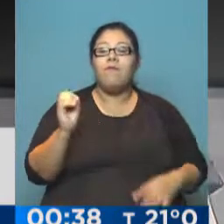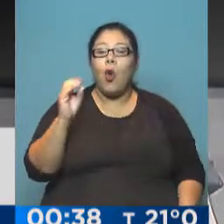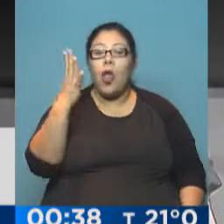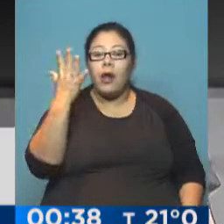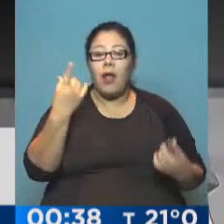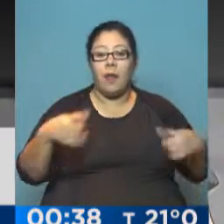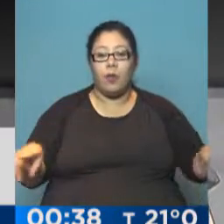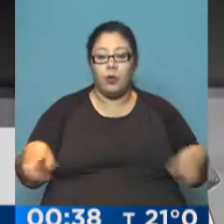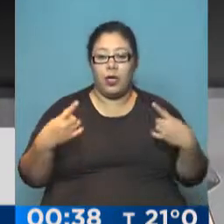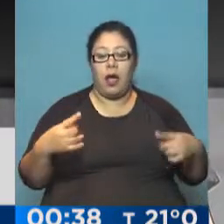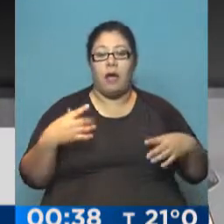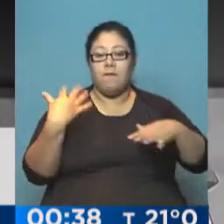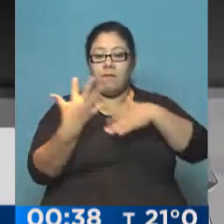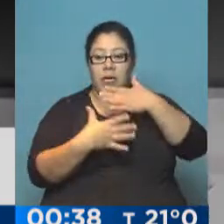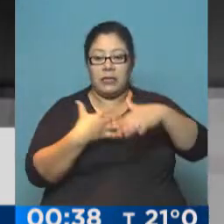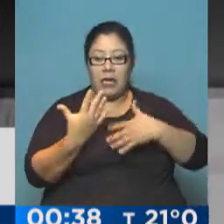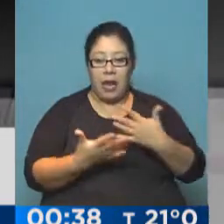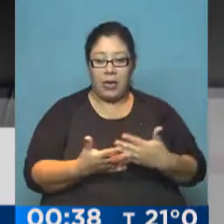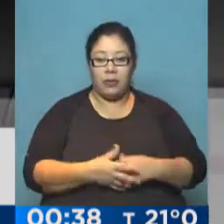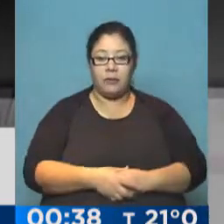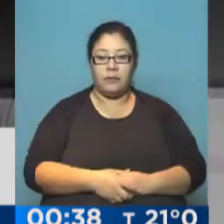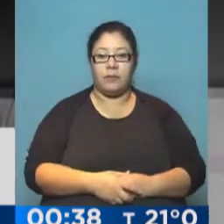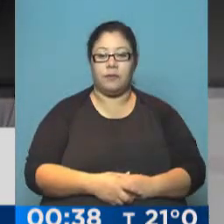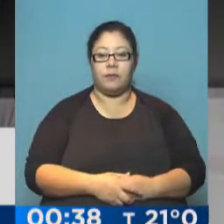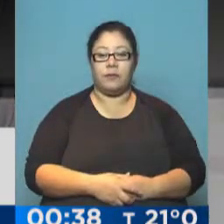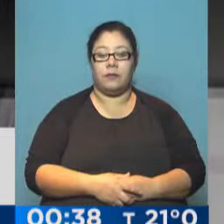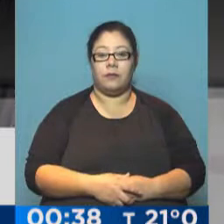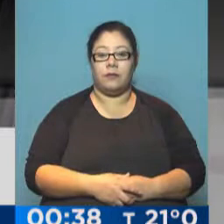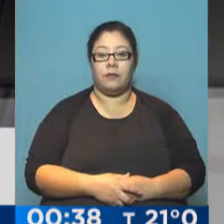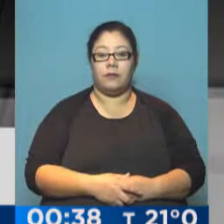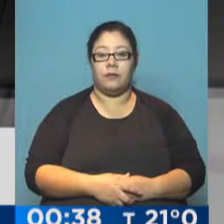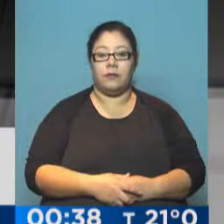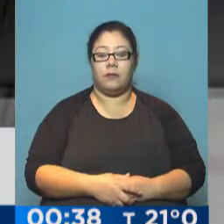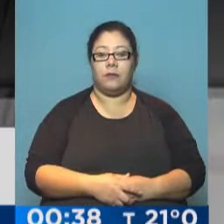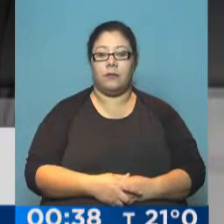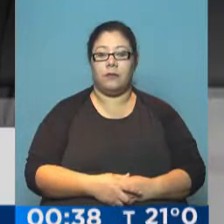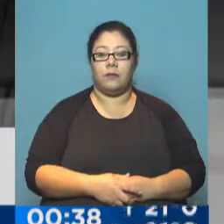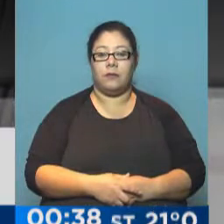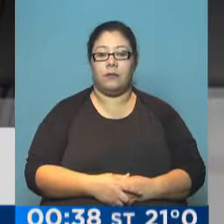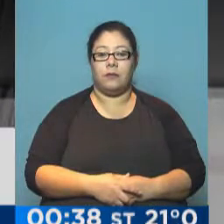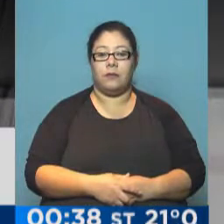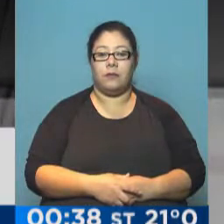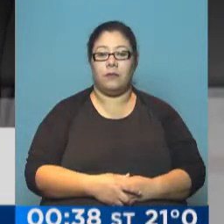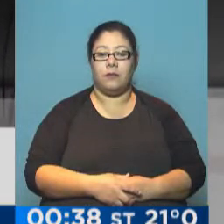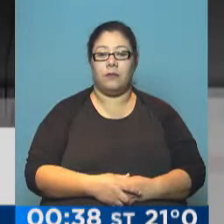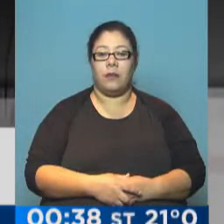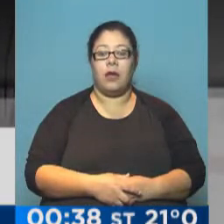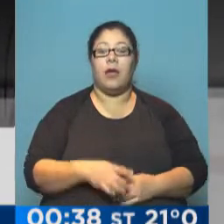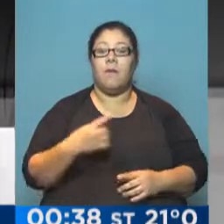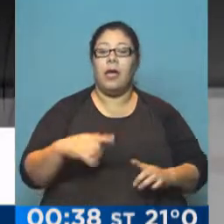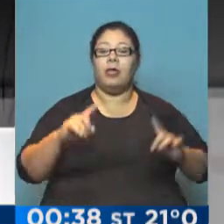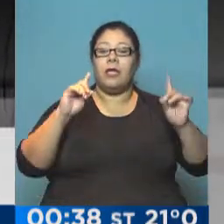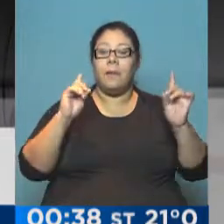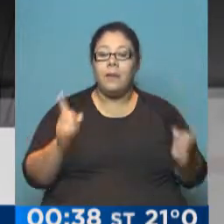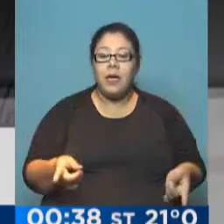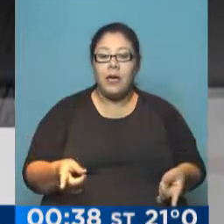make them faster, and a more contemporary feel and sound, but keeping the